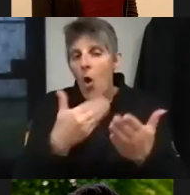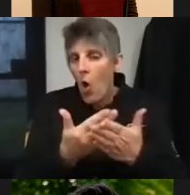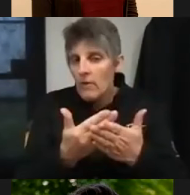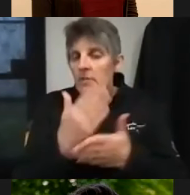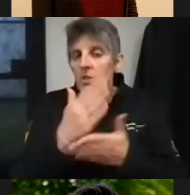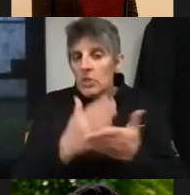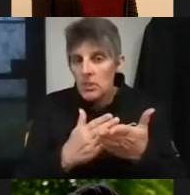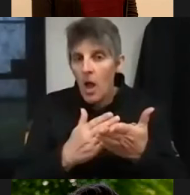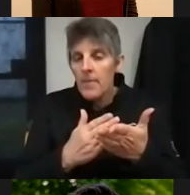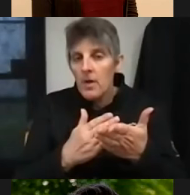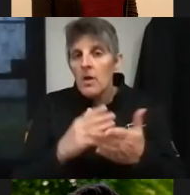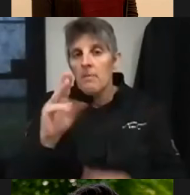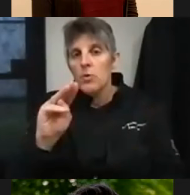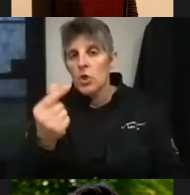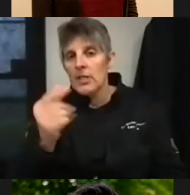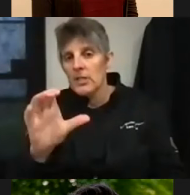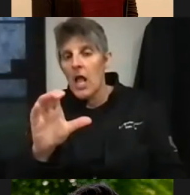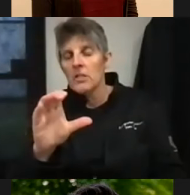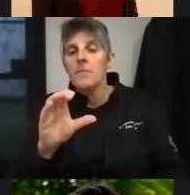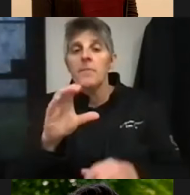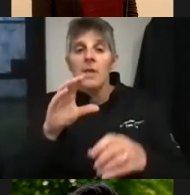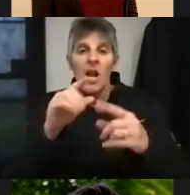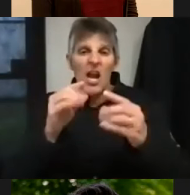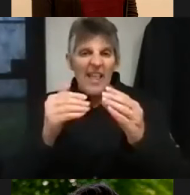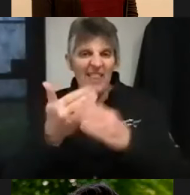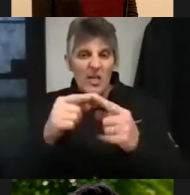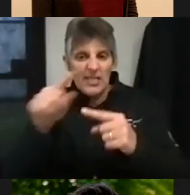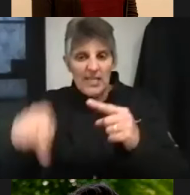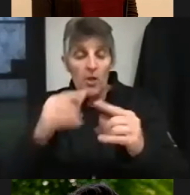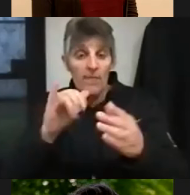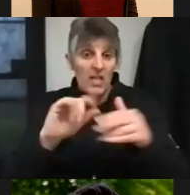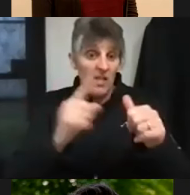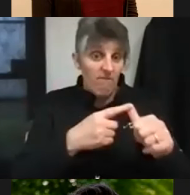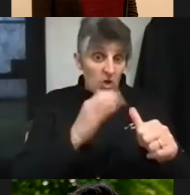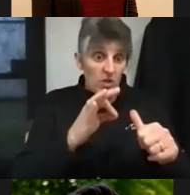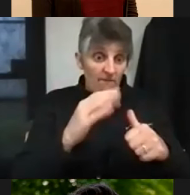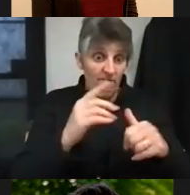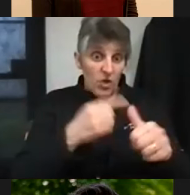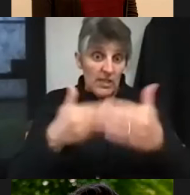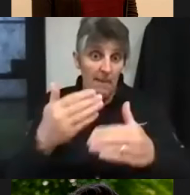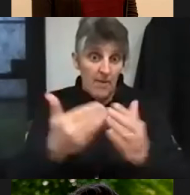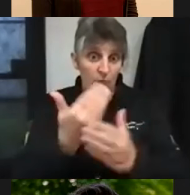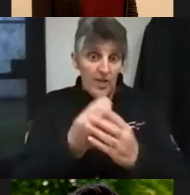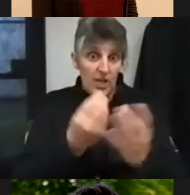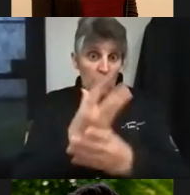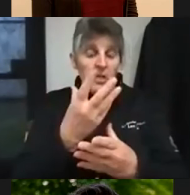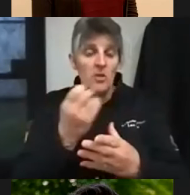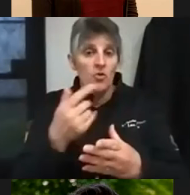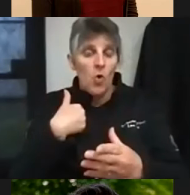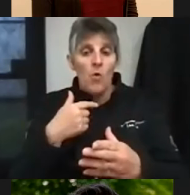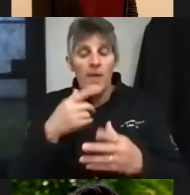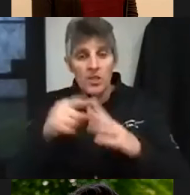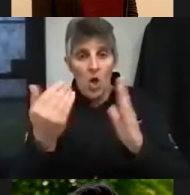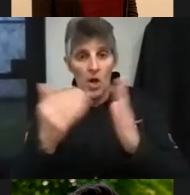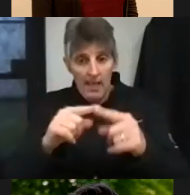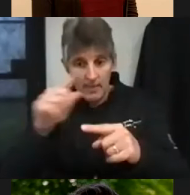some mirror glial cells re-enter cell cycle. So that is the first step of regeneration. So they re-enter cell cycle,